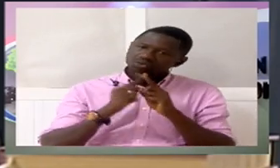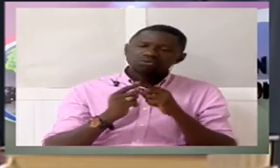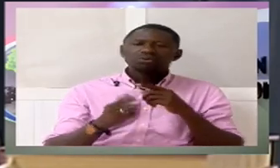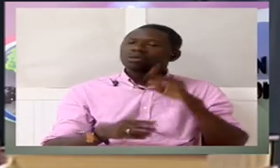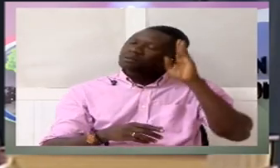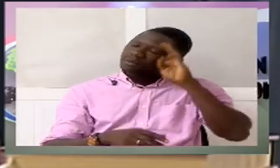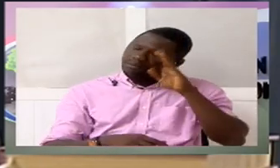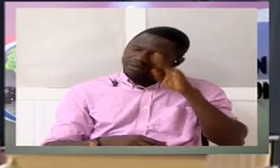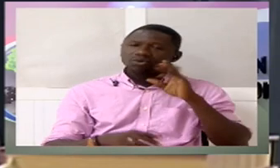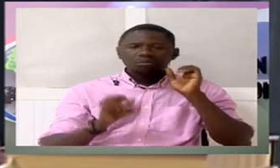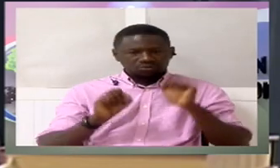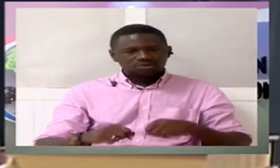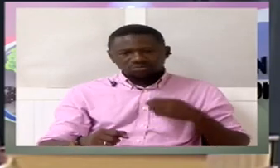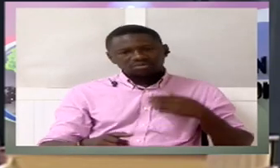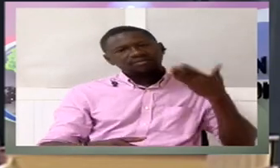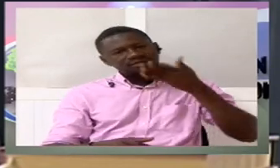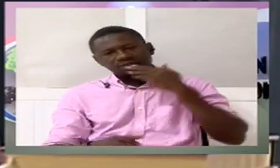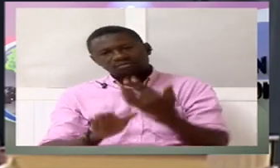so that I would be able to see Baba.